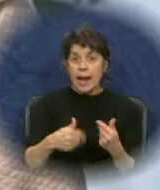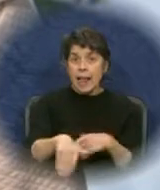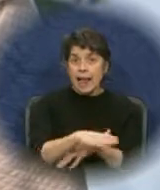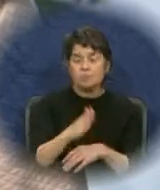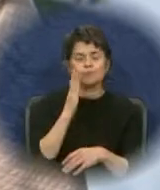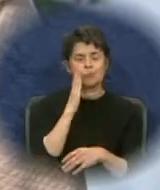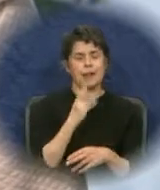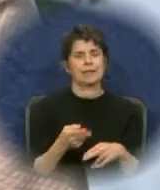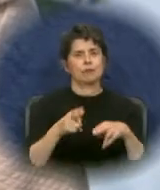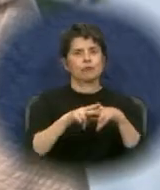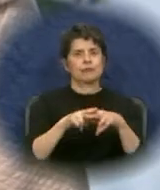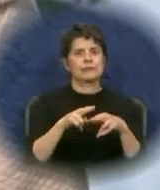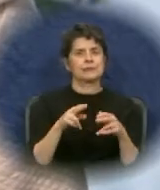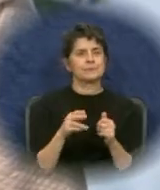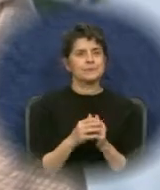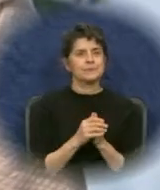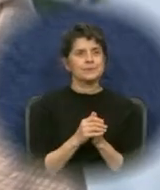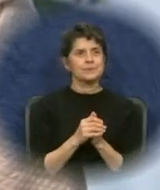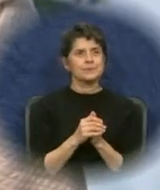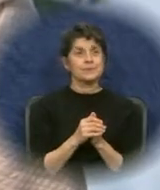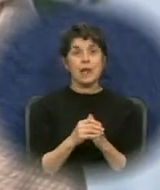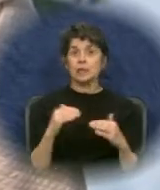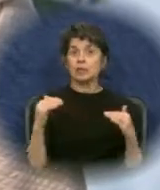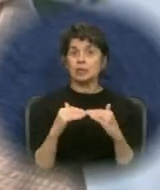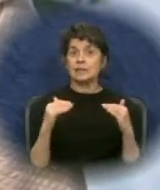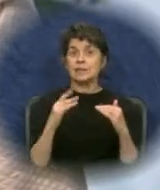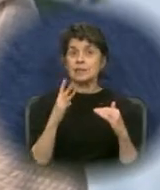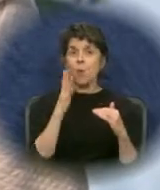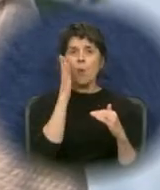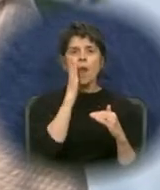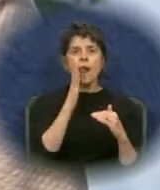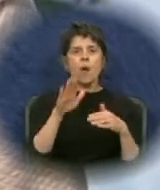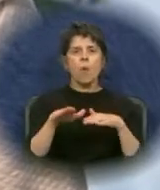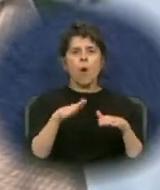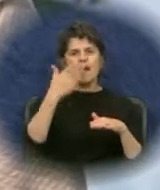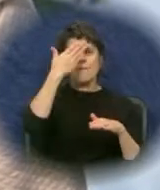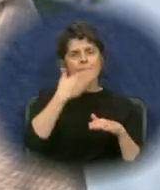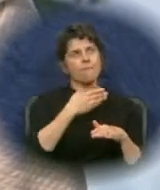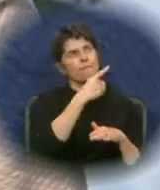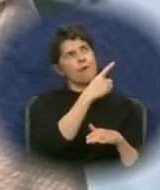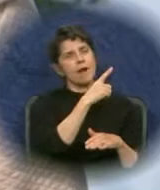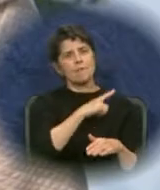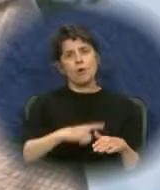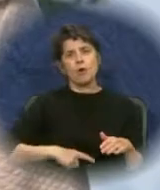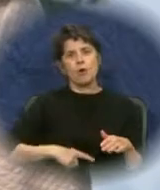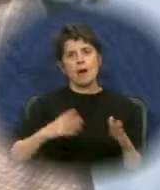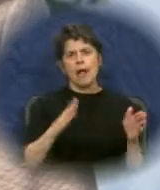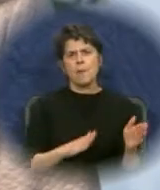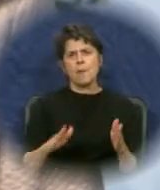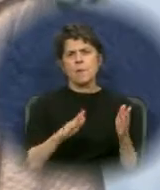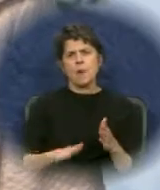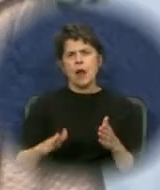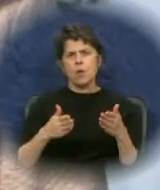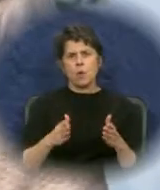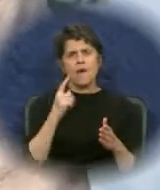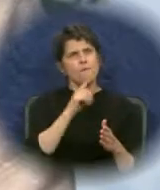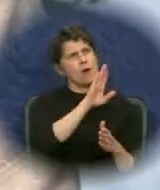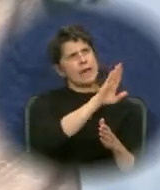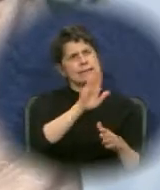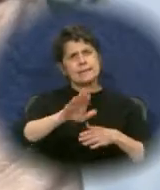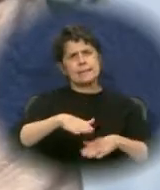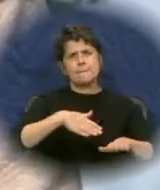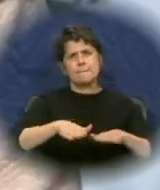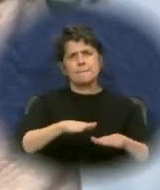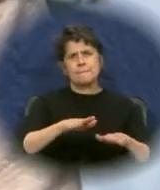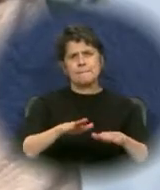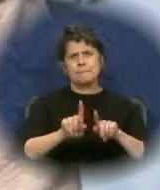increase. Justice shall walk before him and prepare the way of his steps. Lord, let